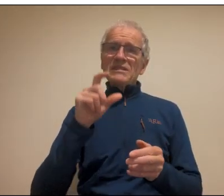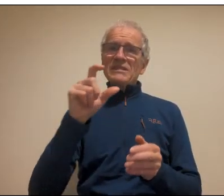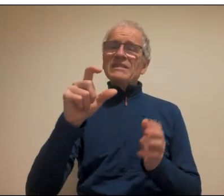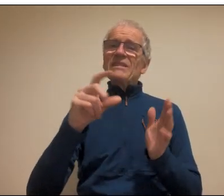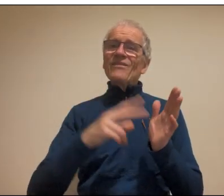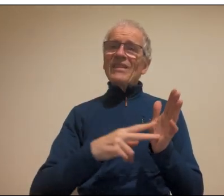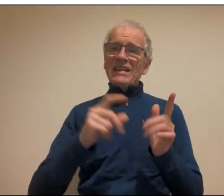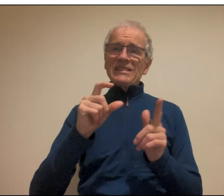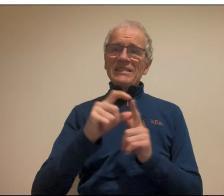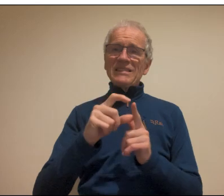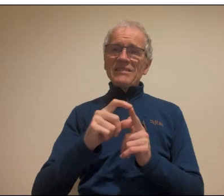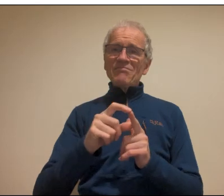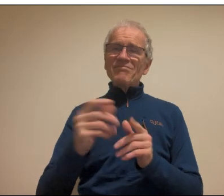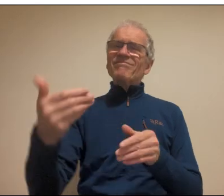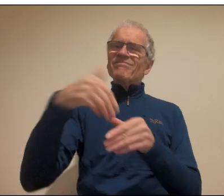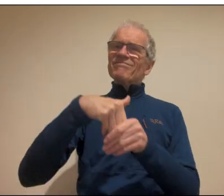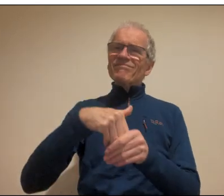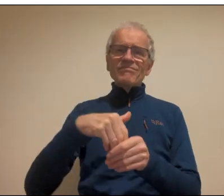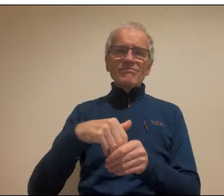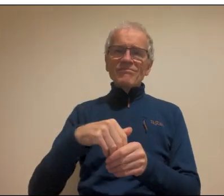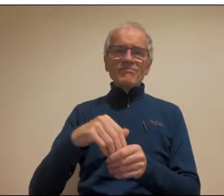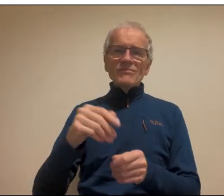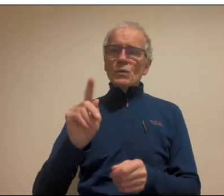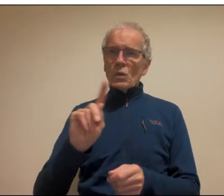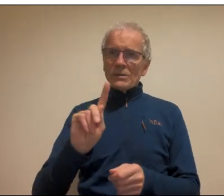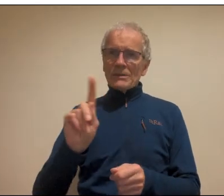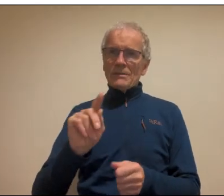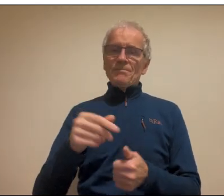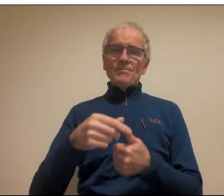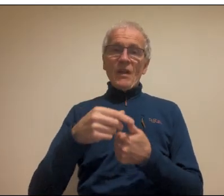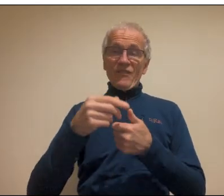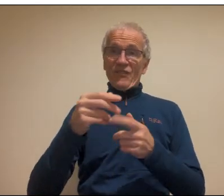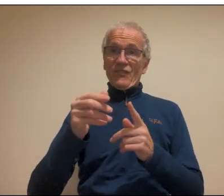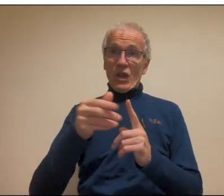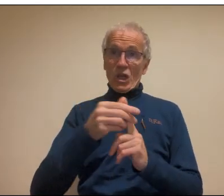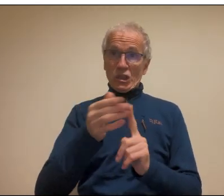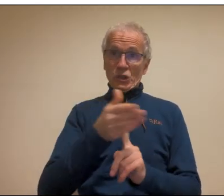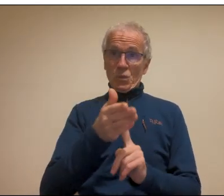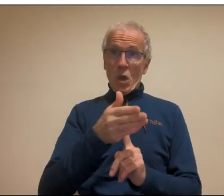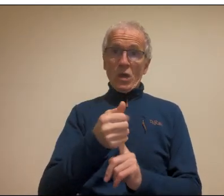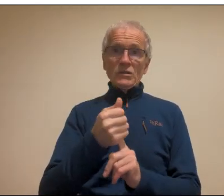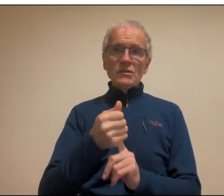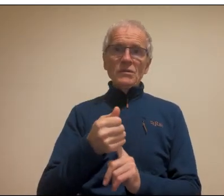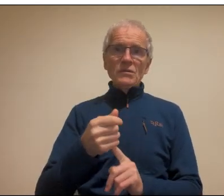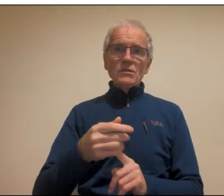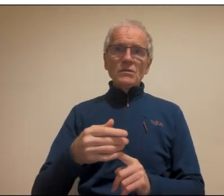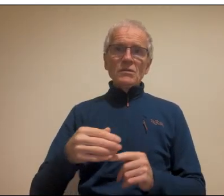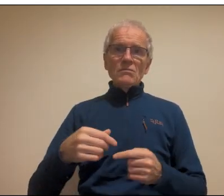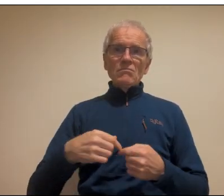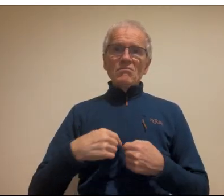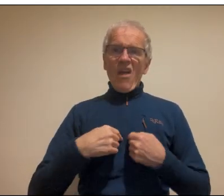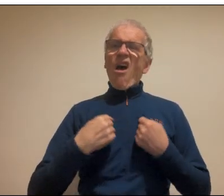There are four main types of cardiovascular disease. These include